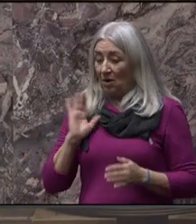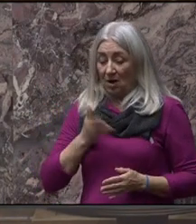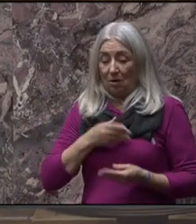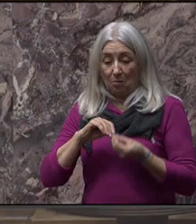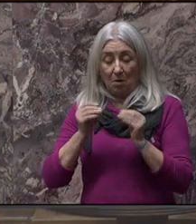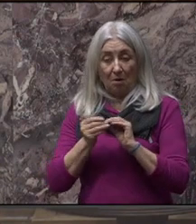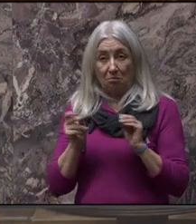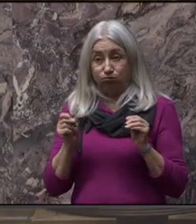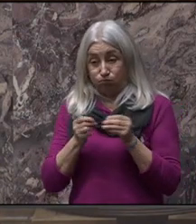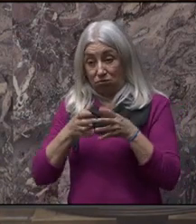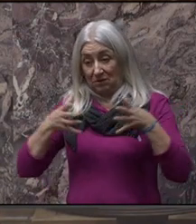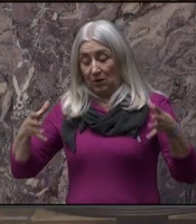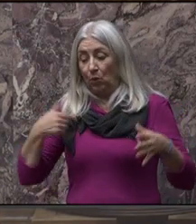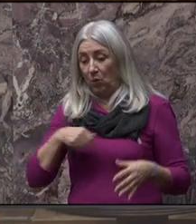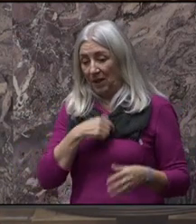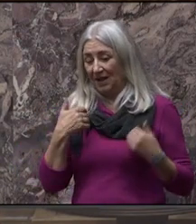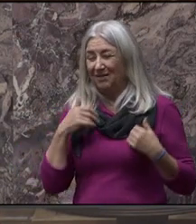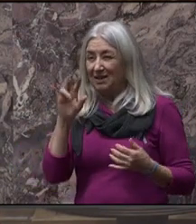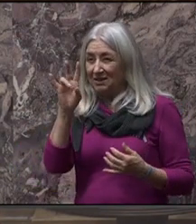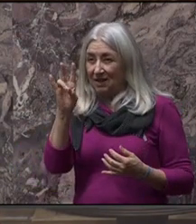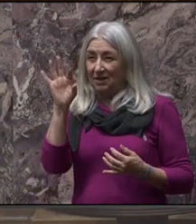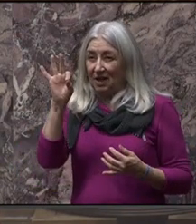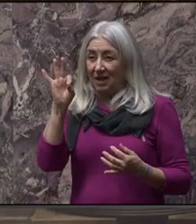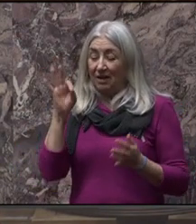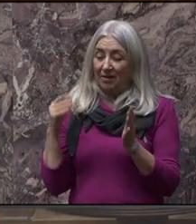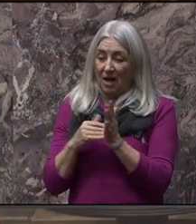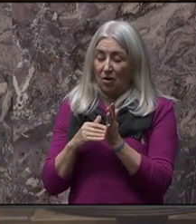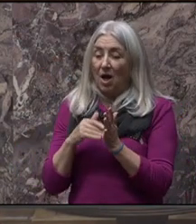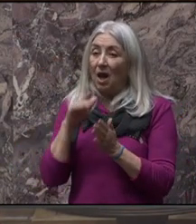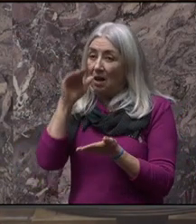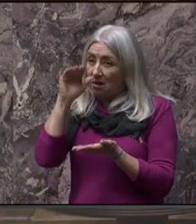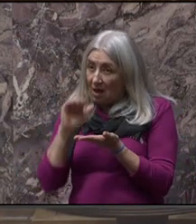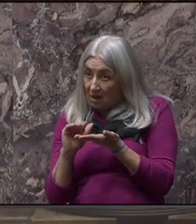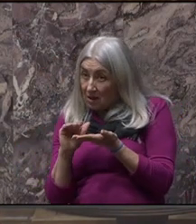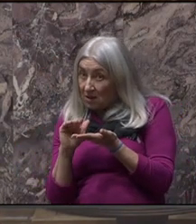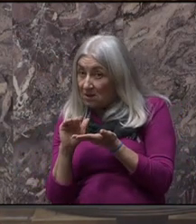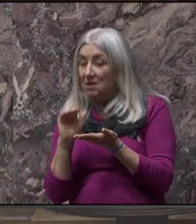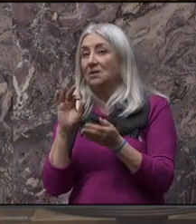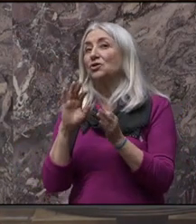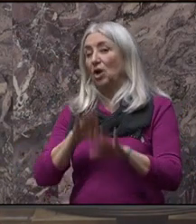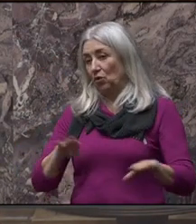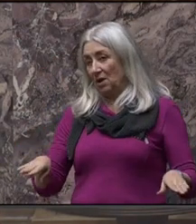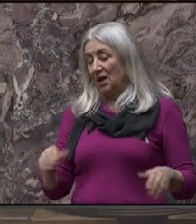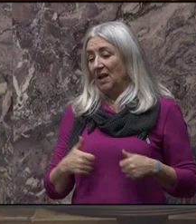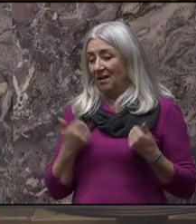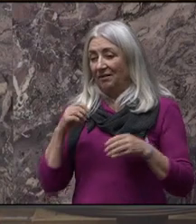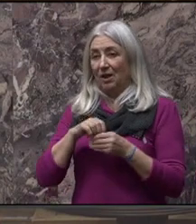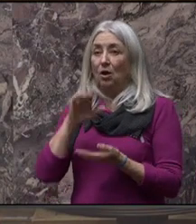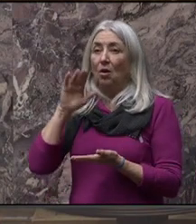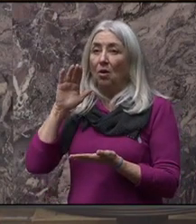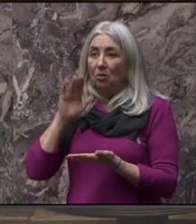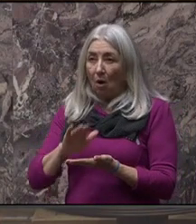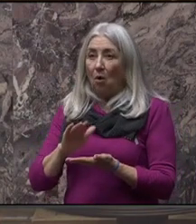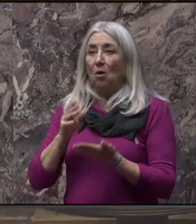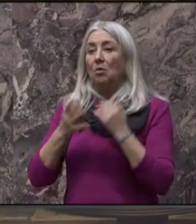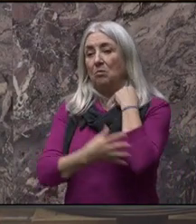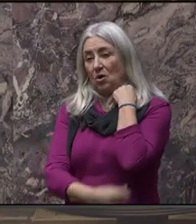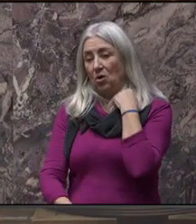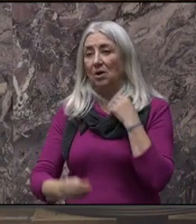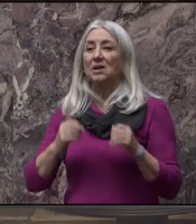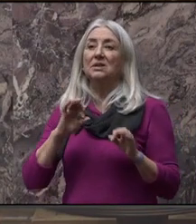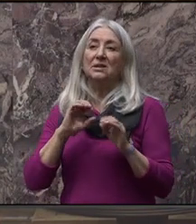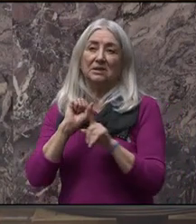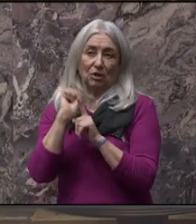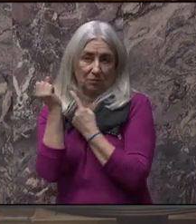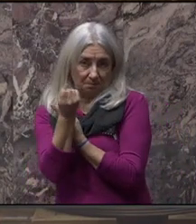British Columbia has 79,000 fewer children living in low-income situations. Your government